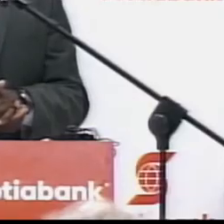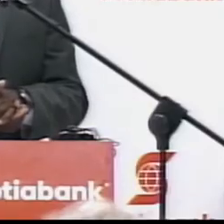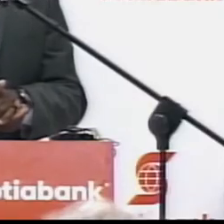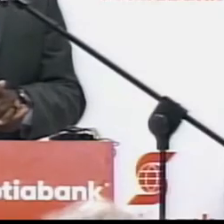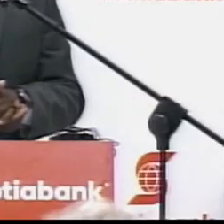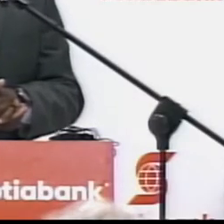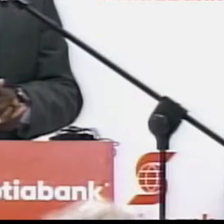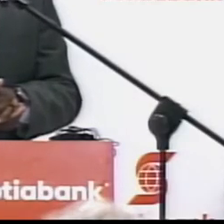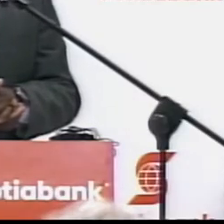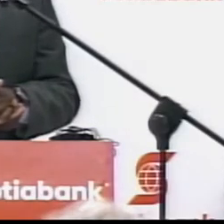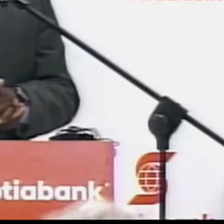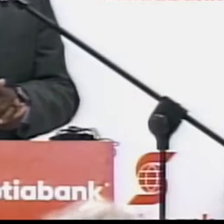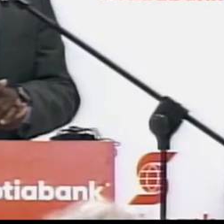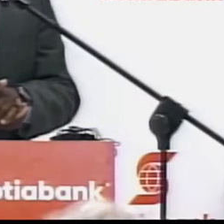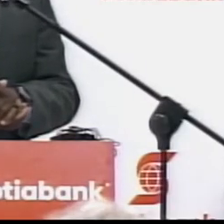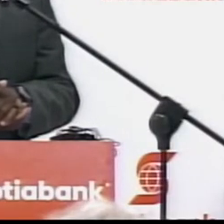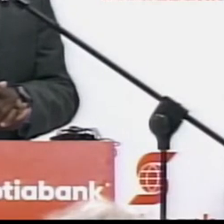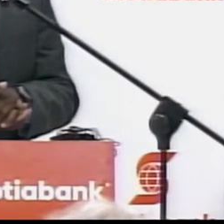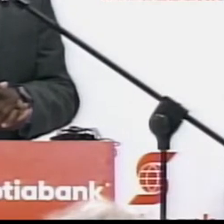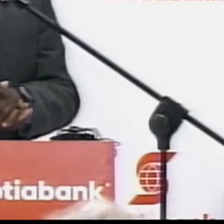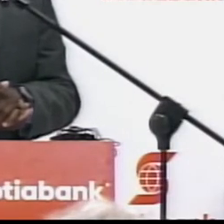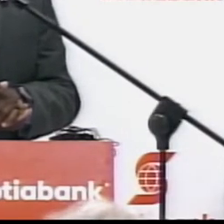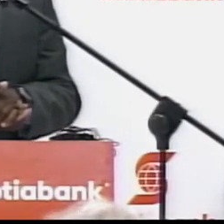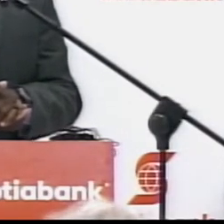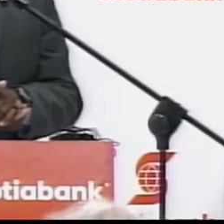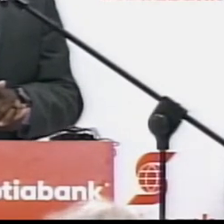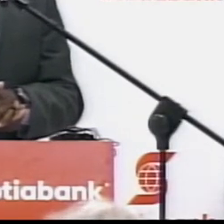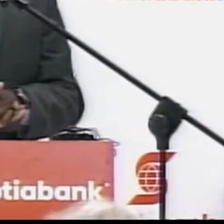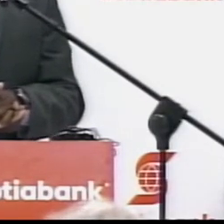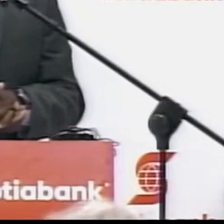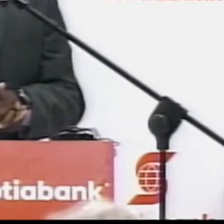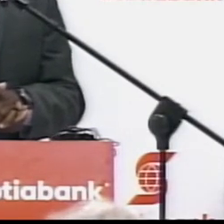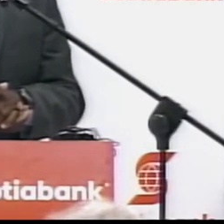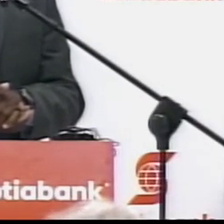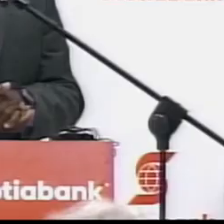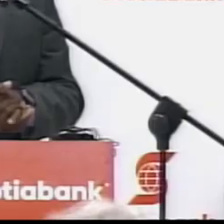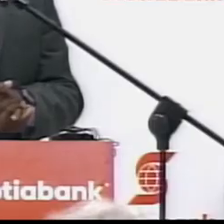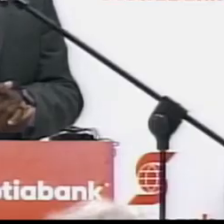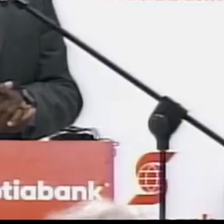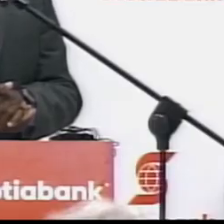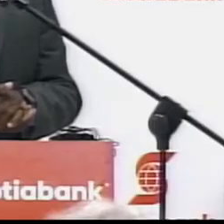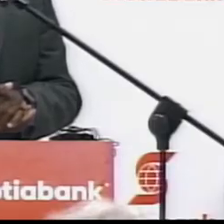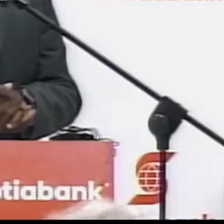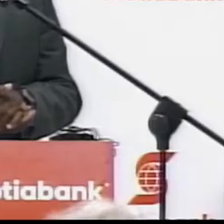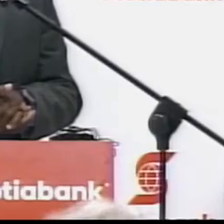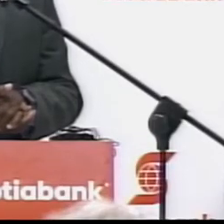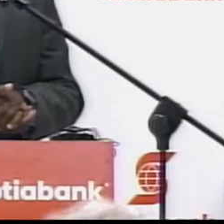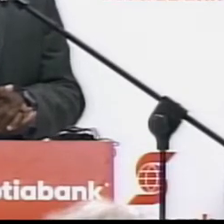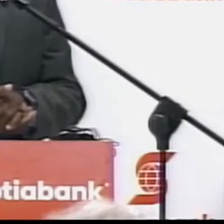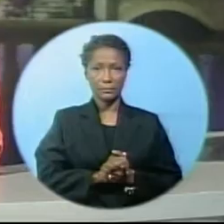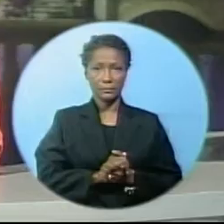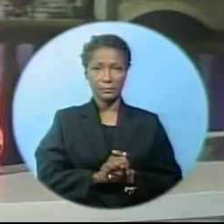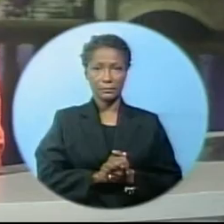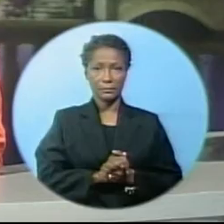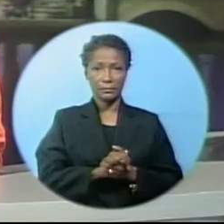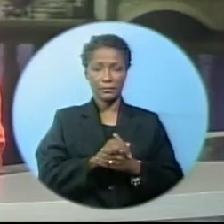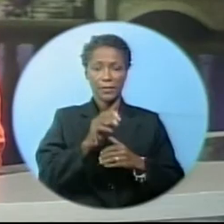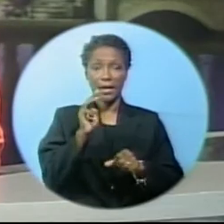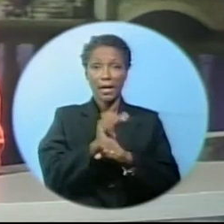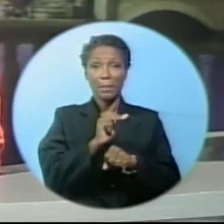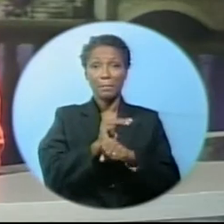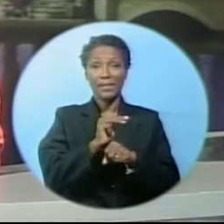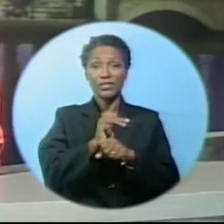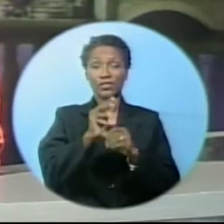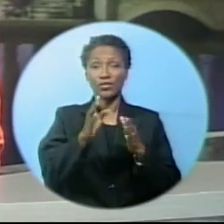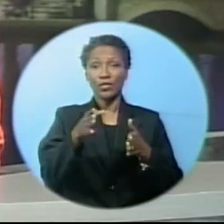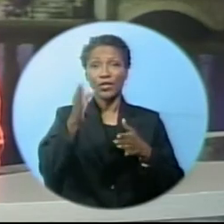in Barbados, the reality about it is that to access the U.S. banking system, you must have that correspondent banking relation. Minister